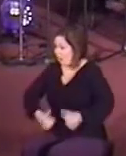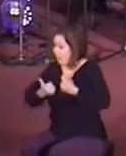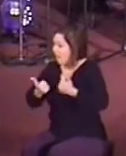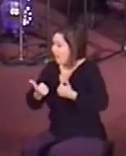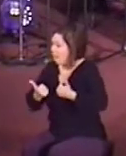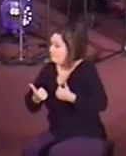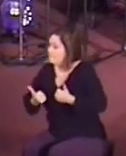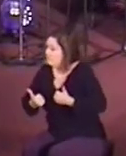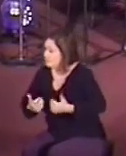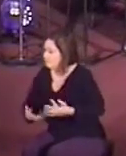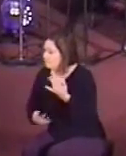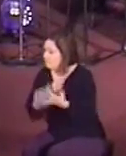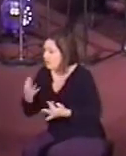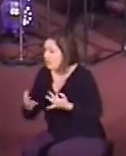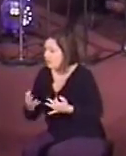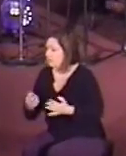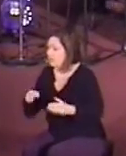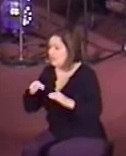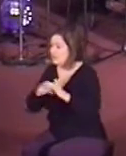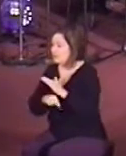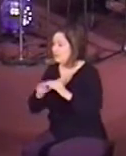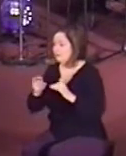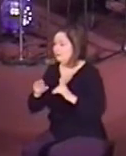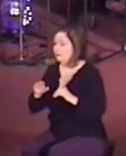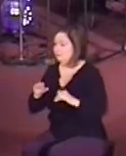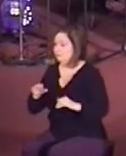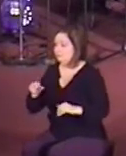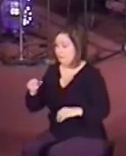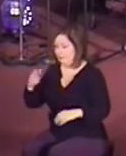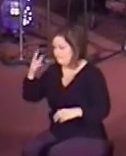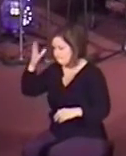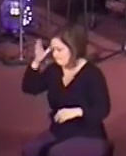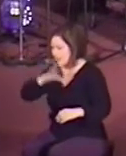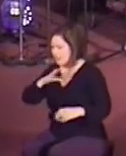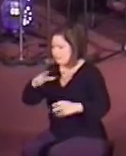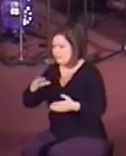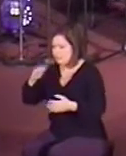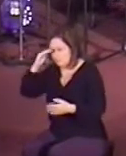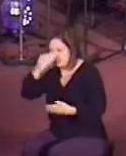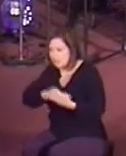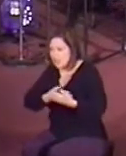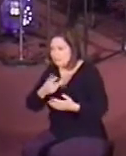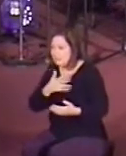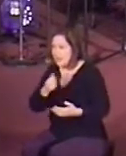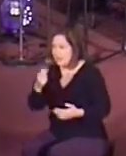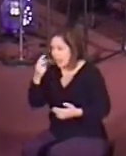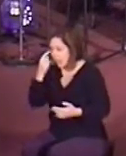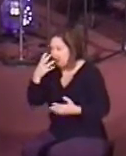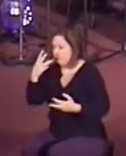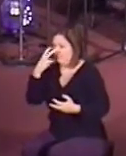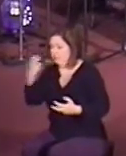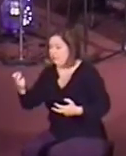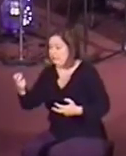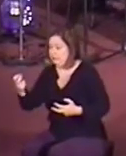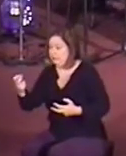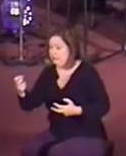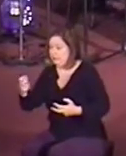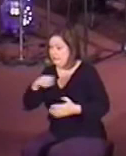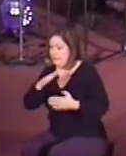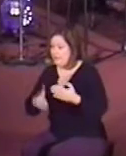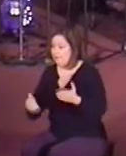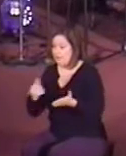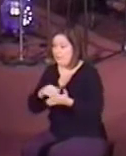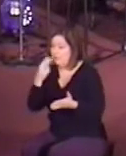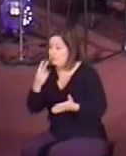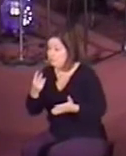King Zedekiah, he actually killed his sons in front of him and then gouged out his eyes as the last thing that he would ever see. Nebuchadnezzar has not developed